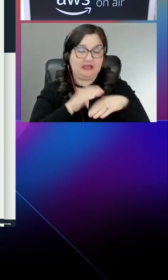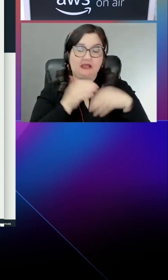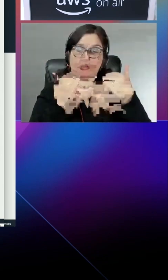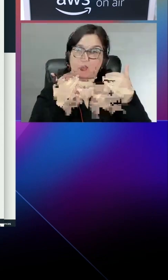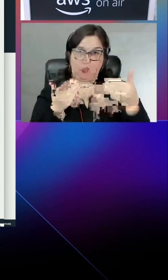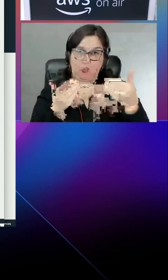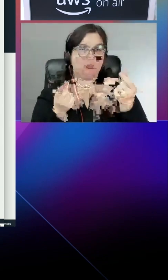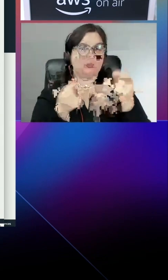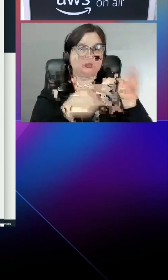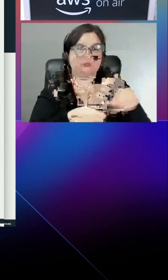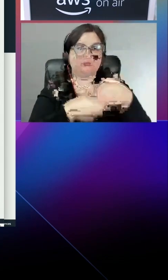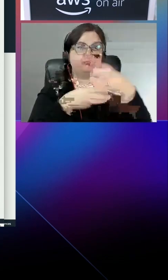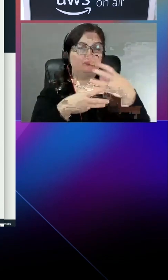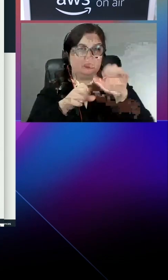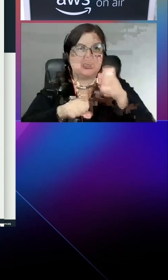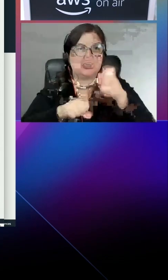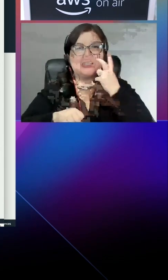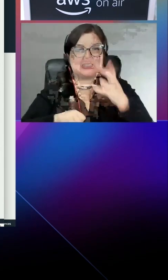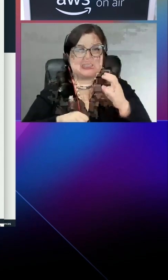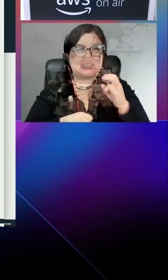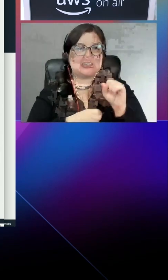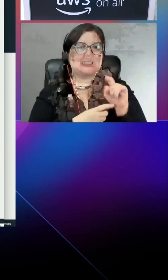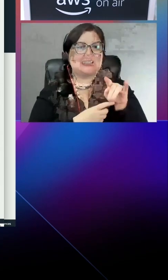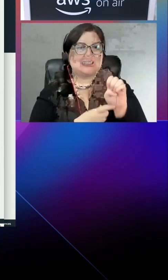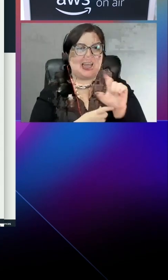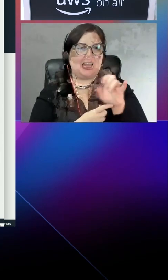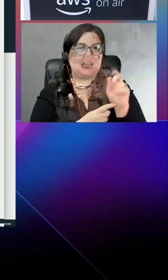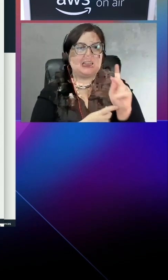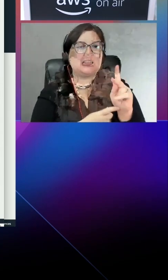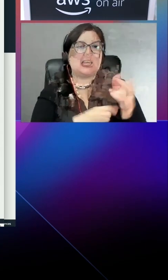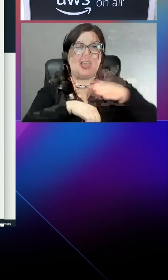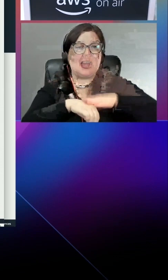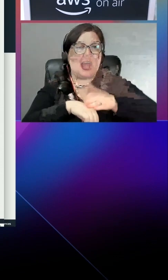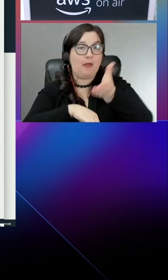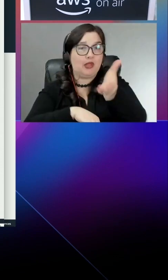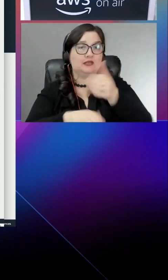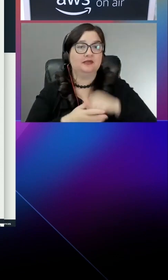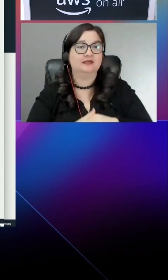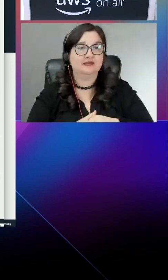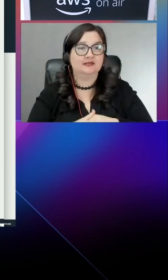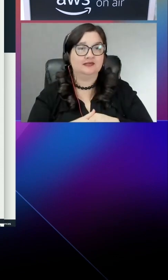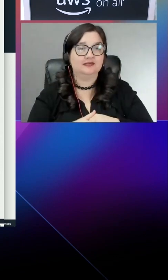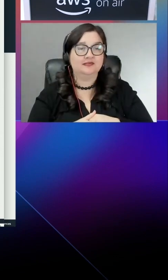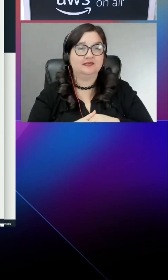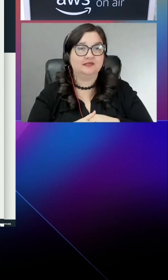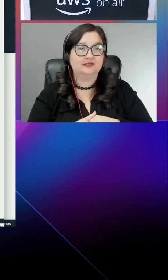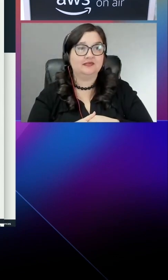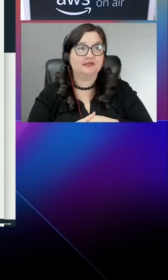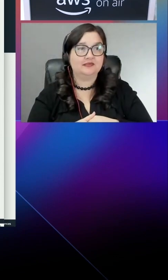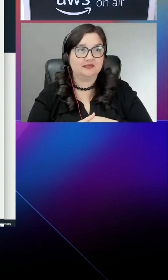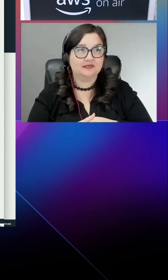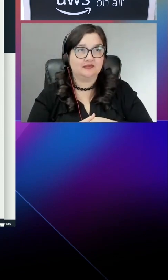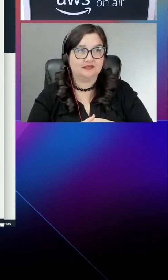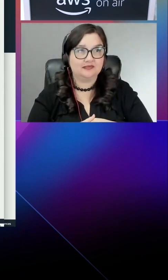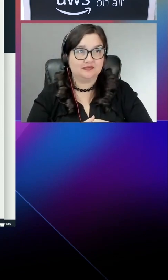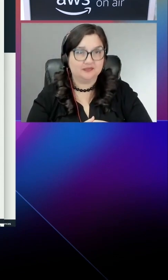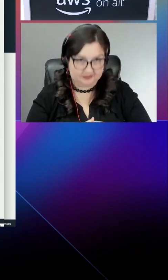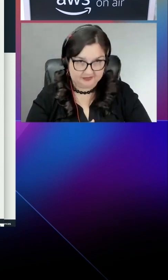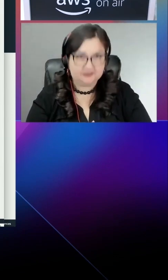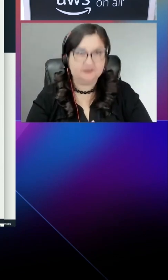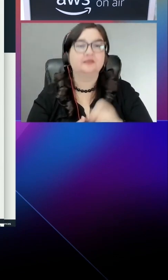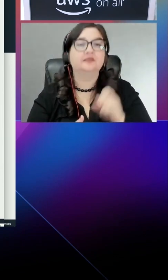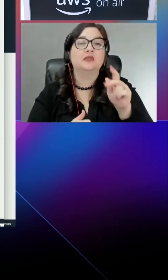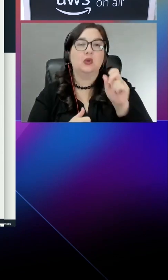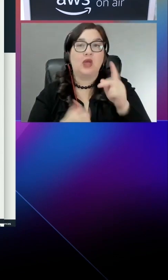we can see SiteLink enabled right there. That's so great. So you can now route traffic between your on-prem networks. It's that